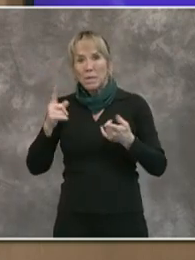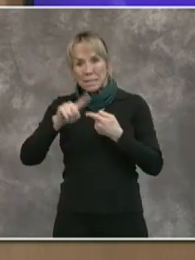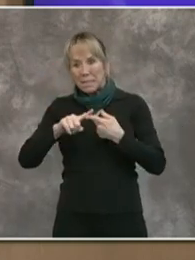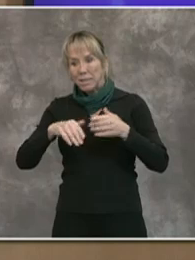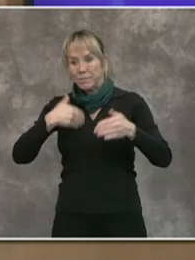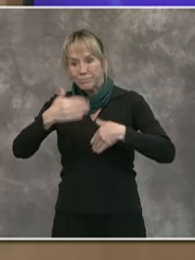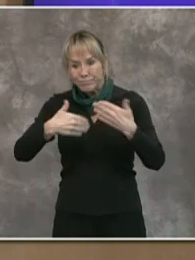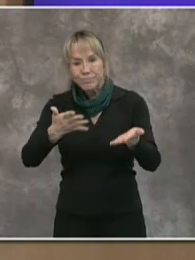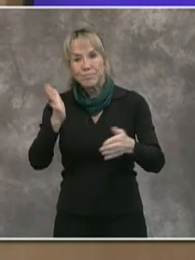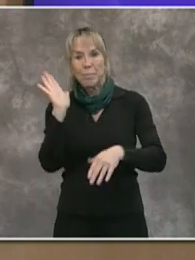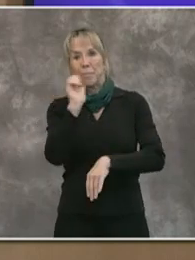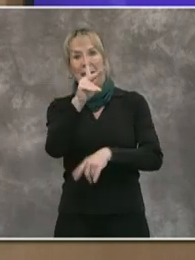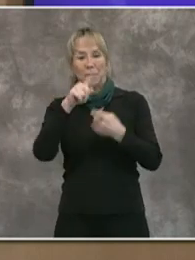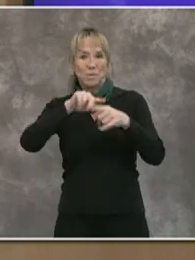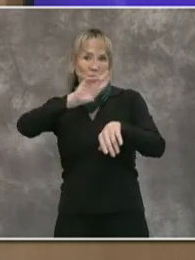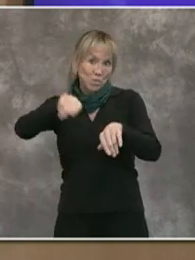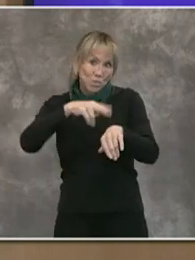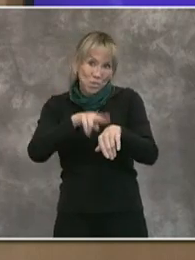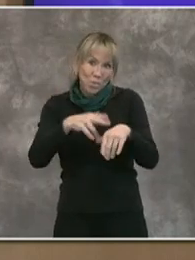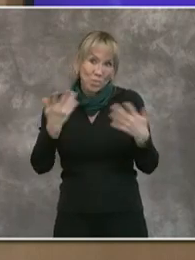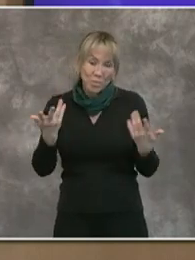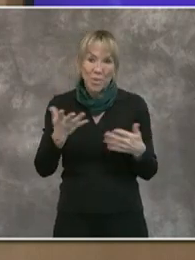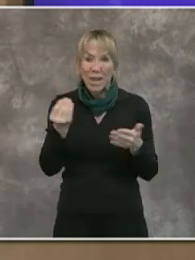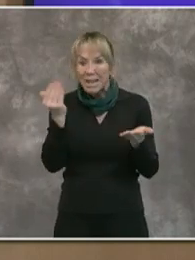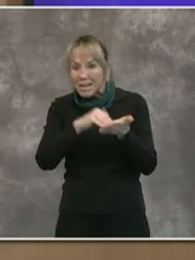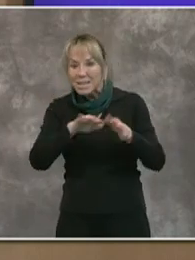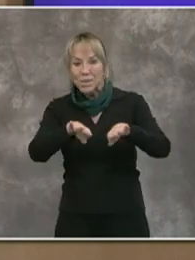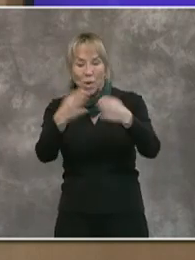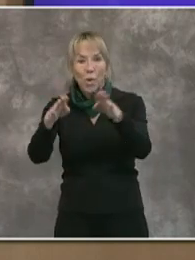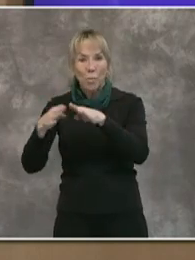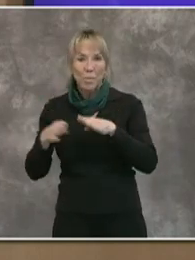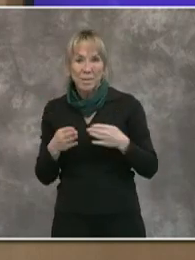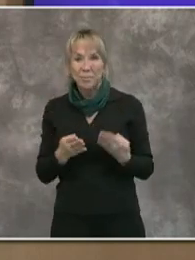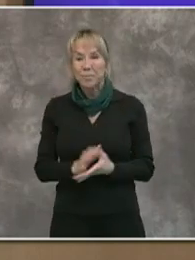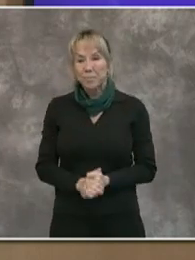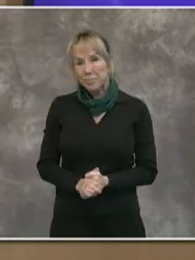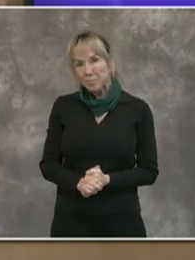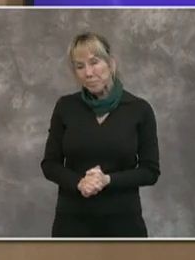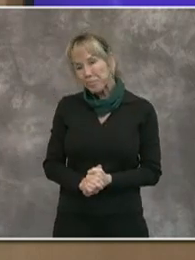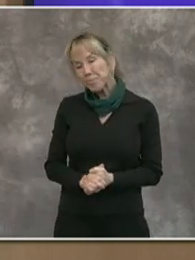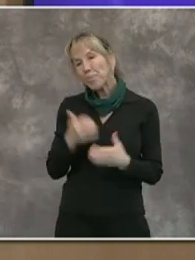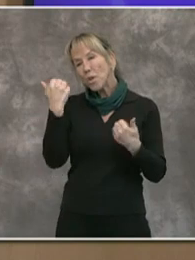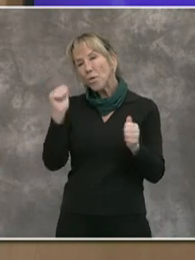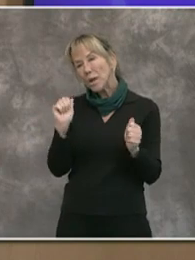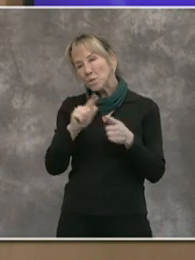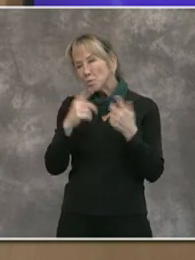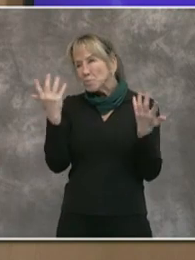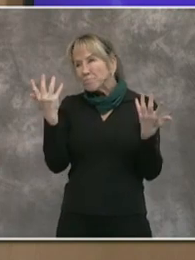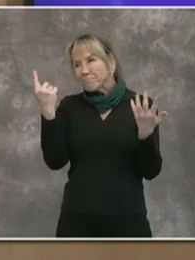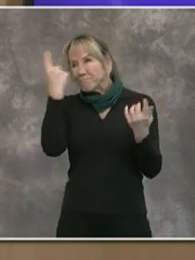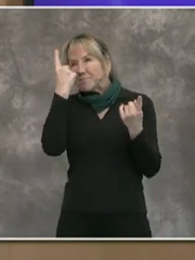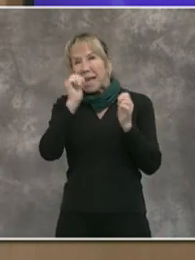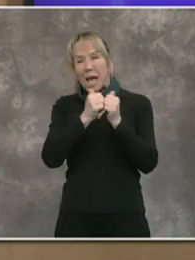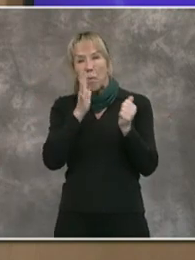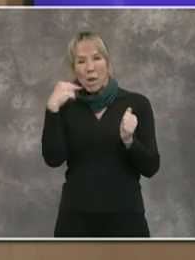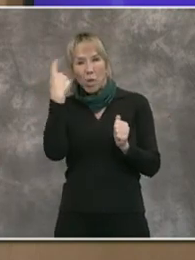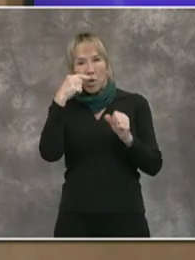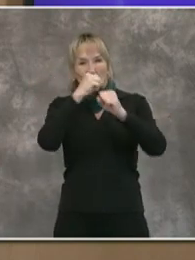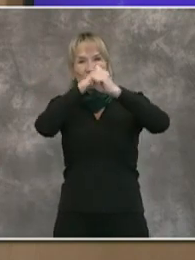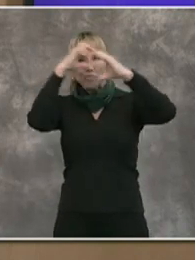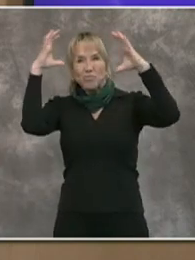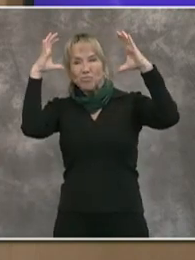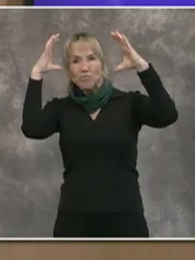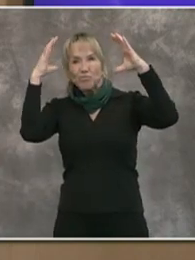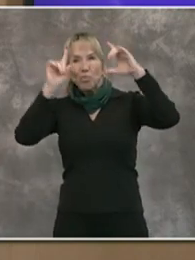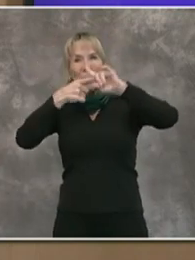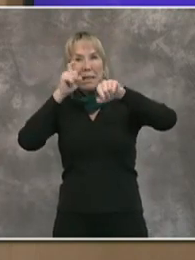such time as we can begin to reopen and reimagine and begin to move forward into a different